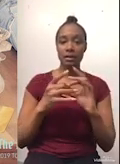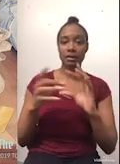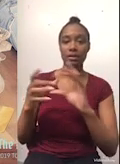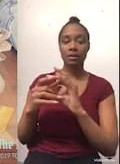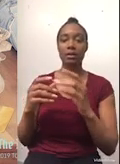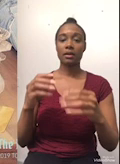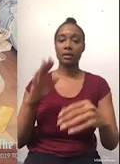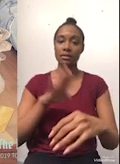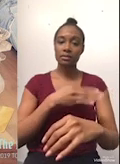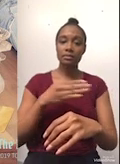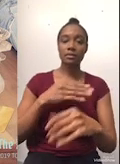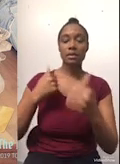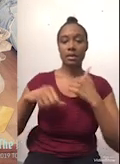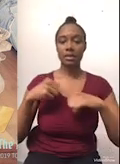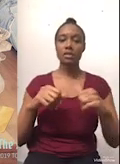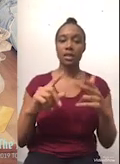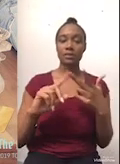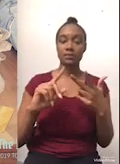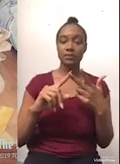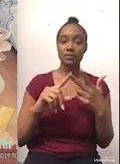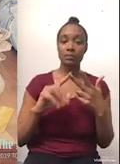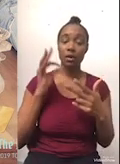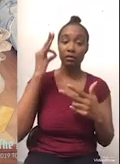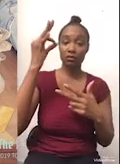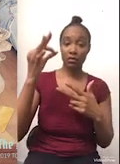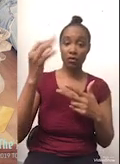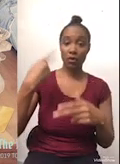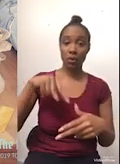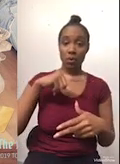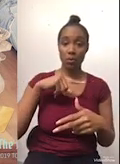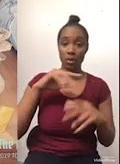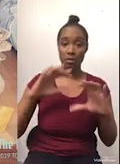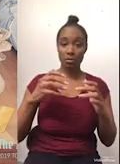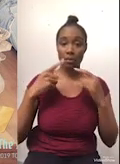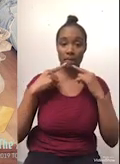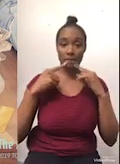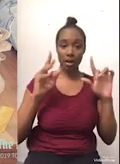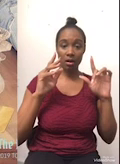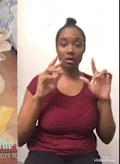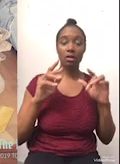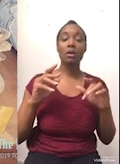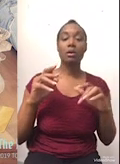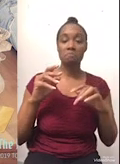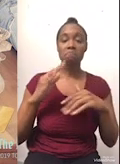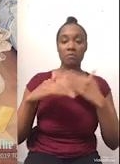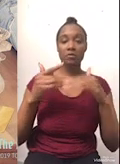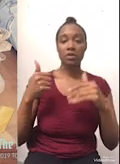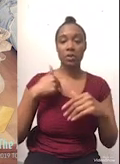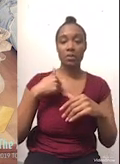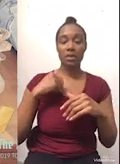Koyer, in the future, when our band becomes successful, I would like to start my own business, if given the chance.